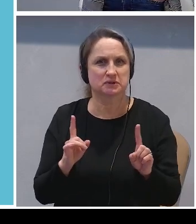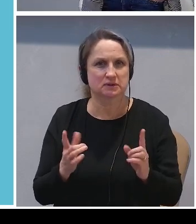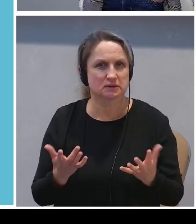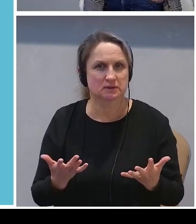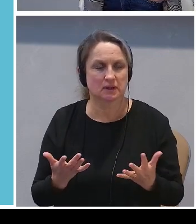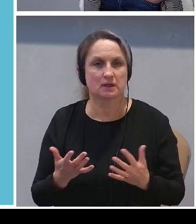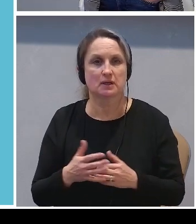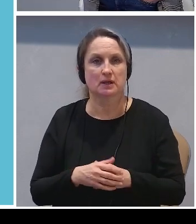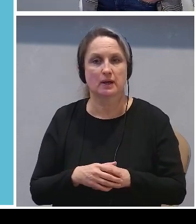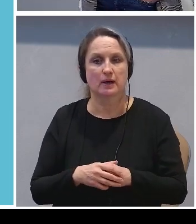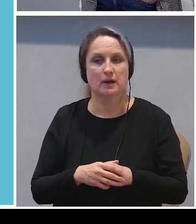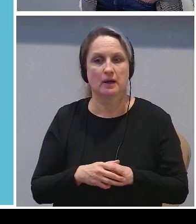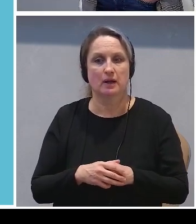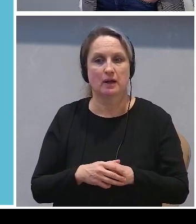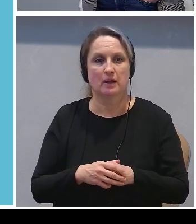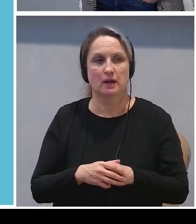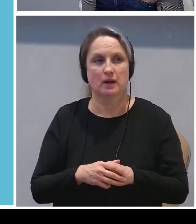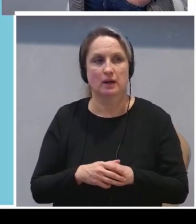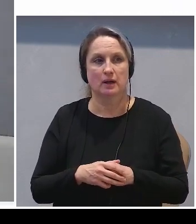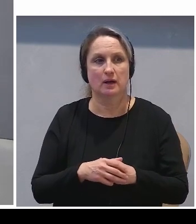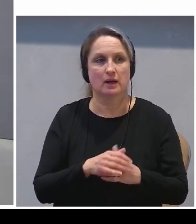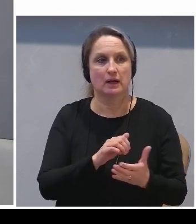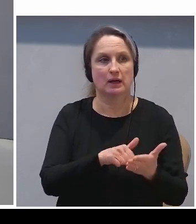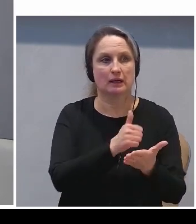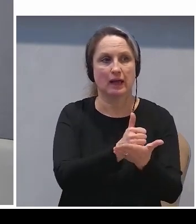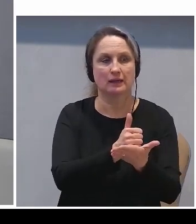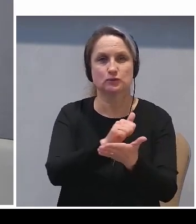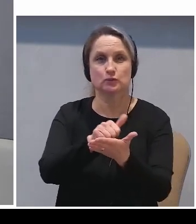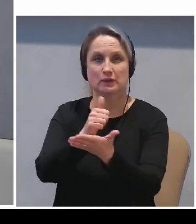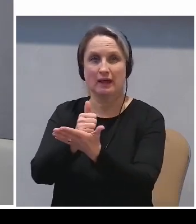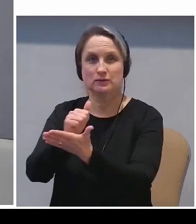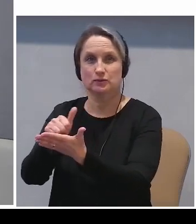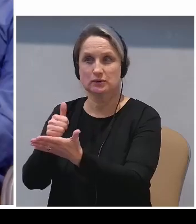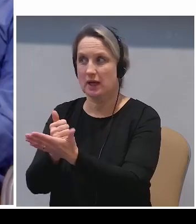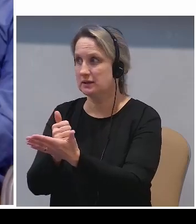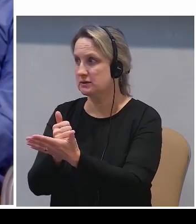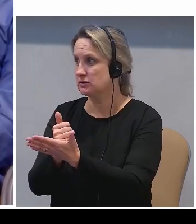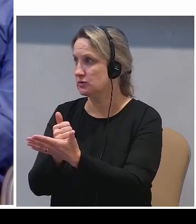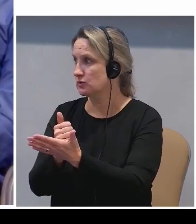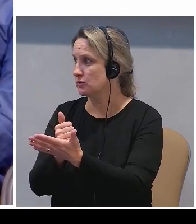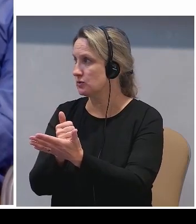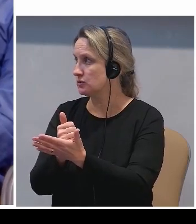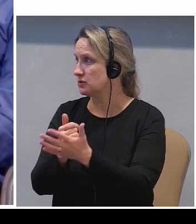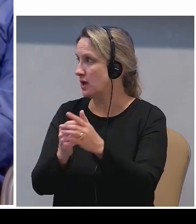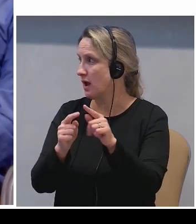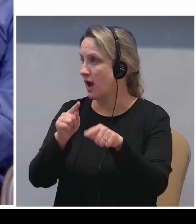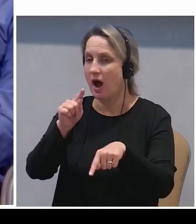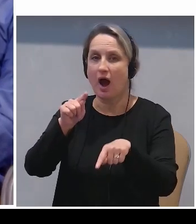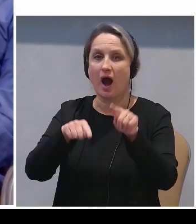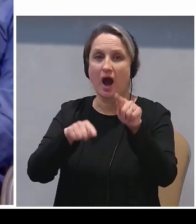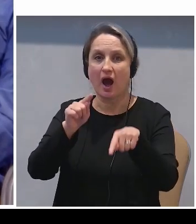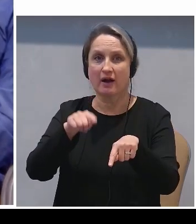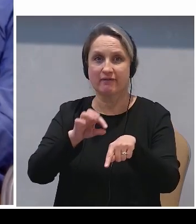on rare diseases. I don't know if, is there any here? Yeah, your center probably is ERN. Exactly.